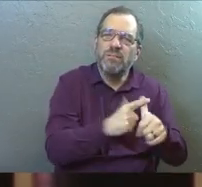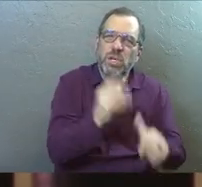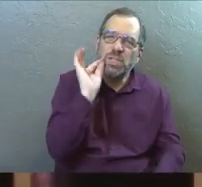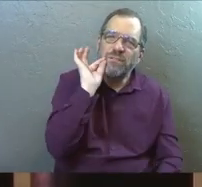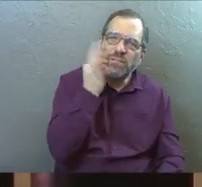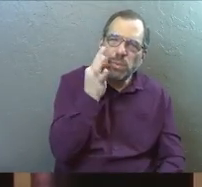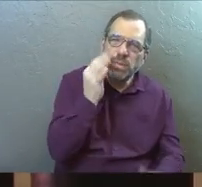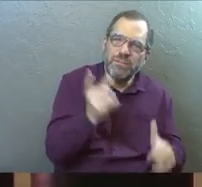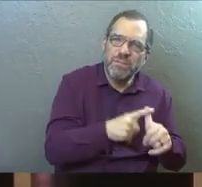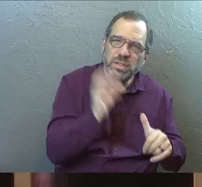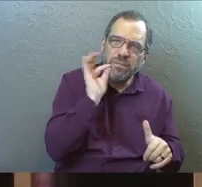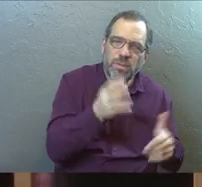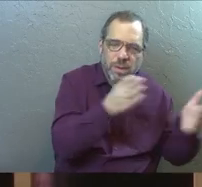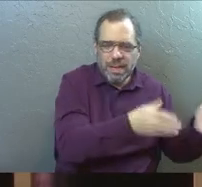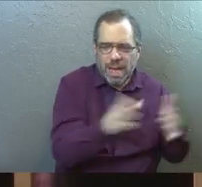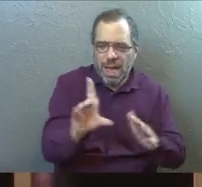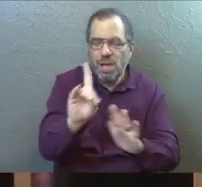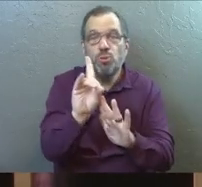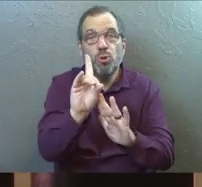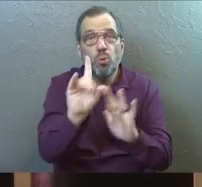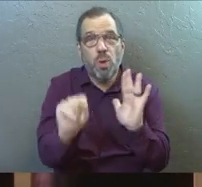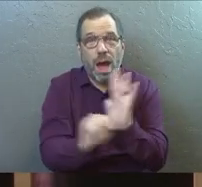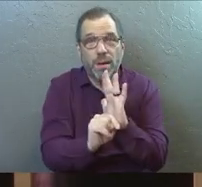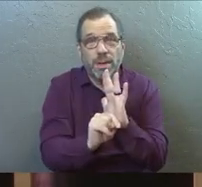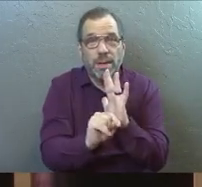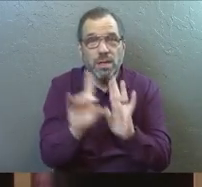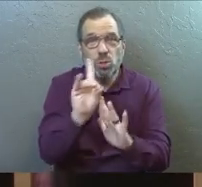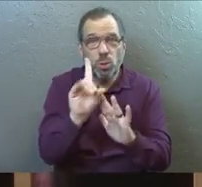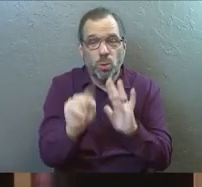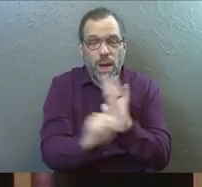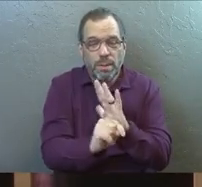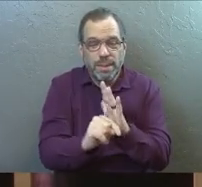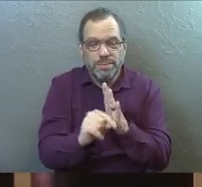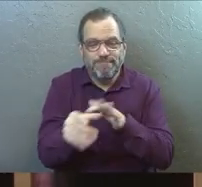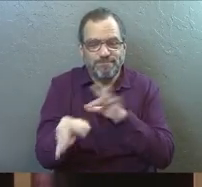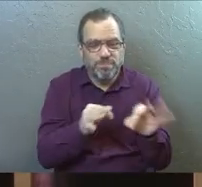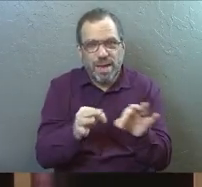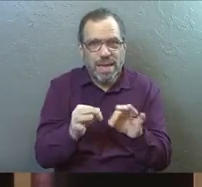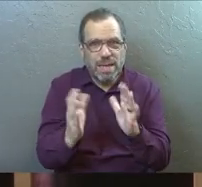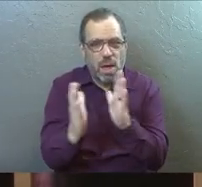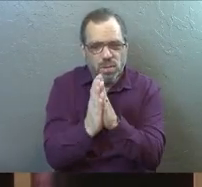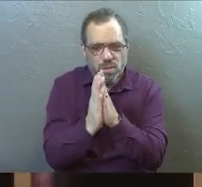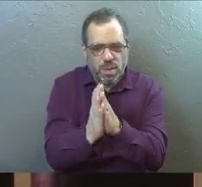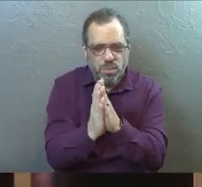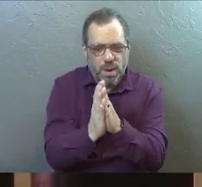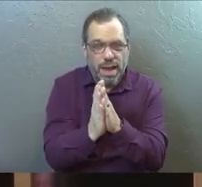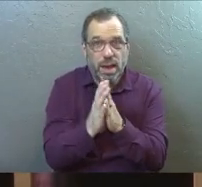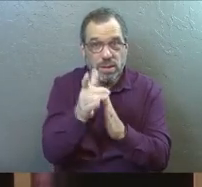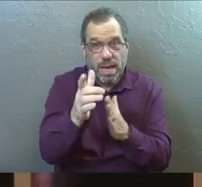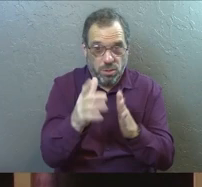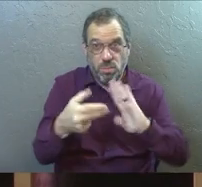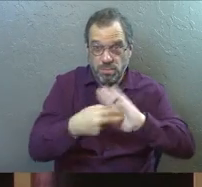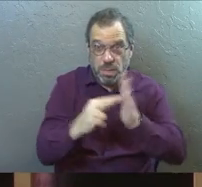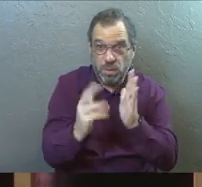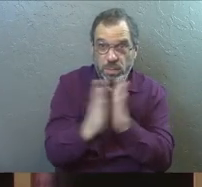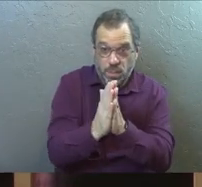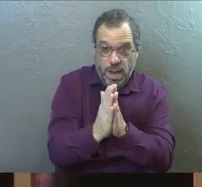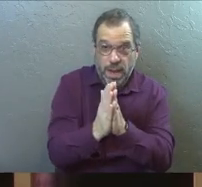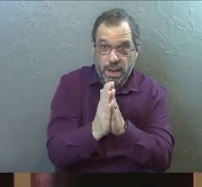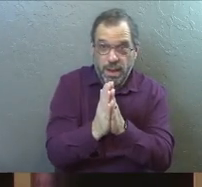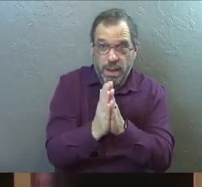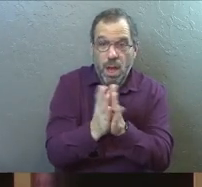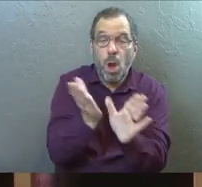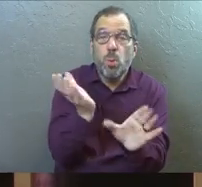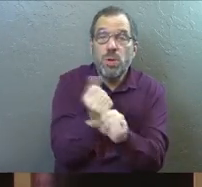fruits offering. But over here in Deuteronomy is a separate passage that talks about the prayer that you're meant to pray when